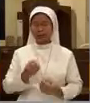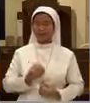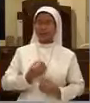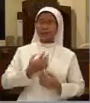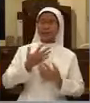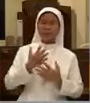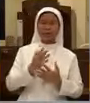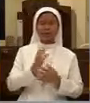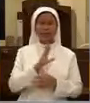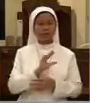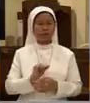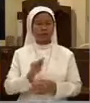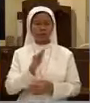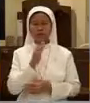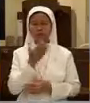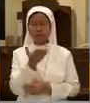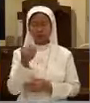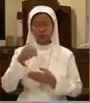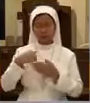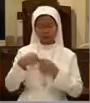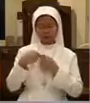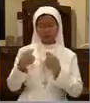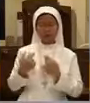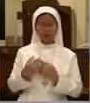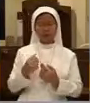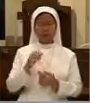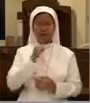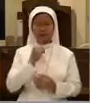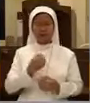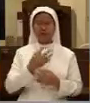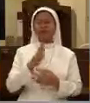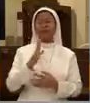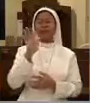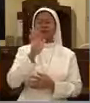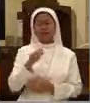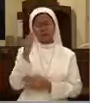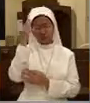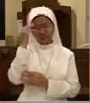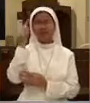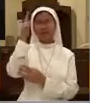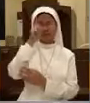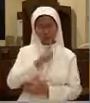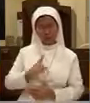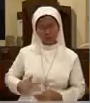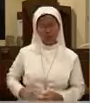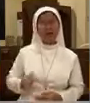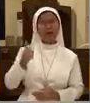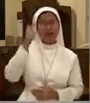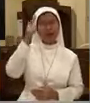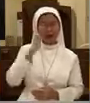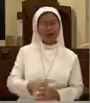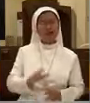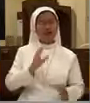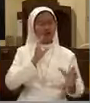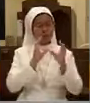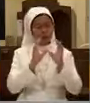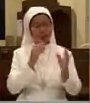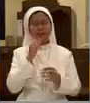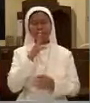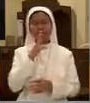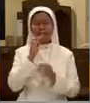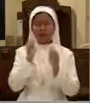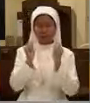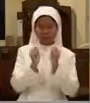inspired you or will inspire you, never mind. The Lord can communicate with you through